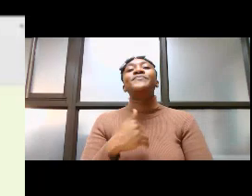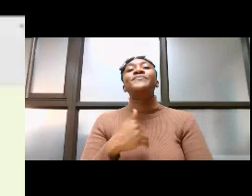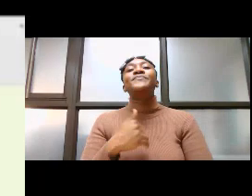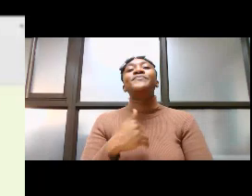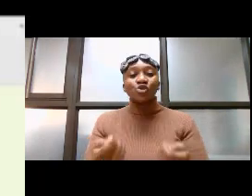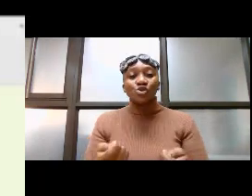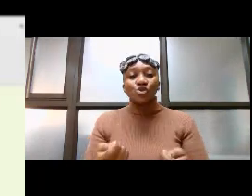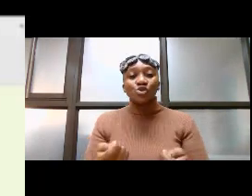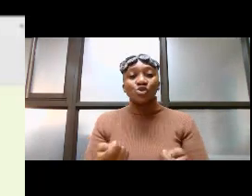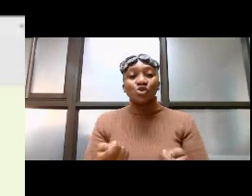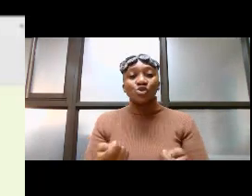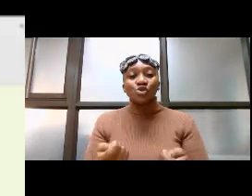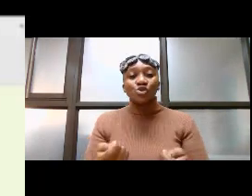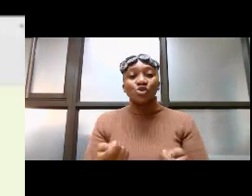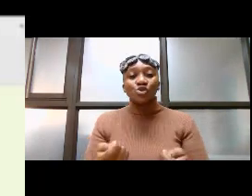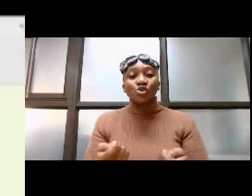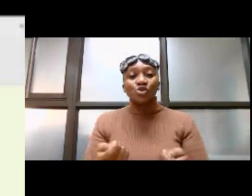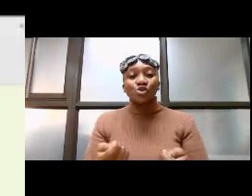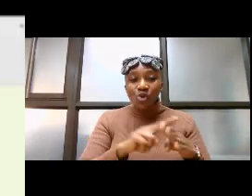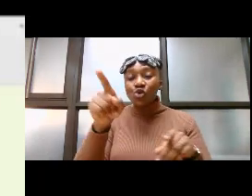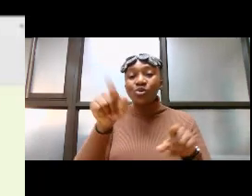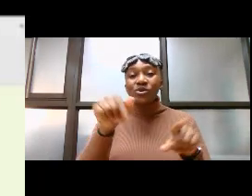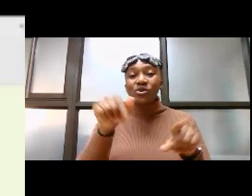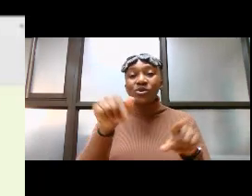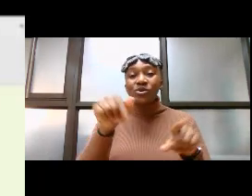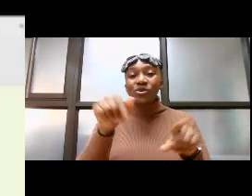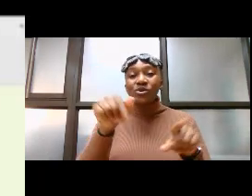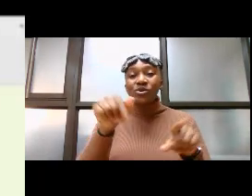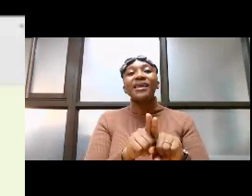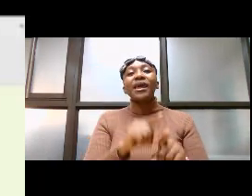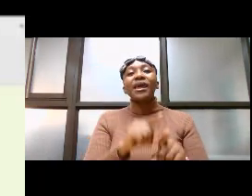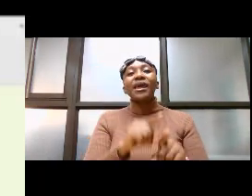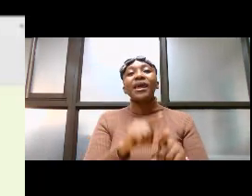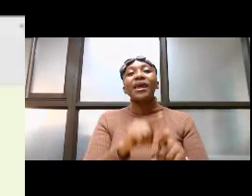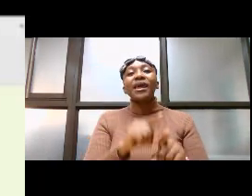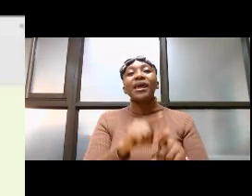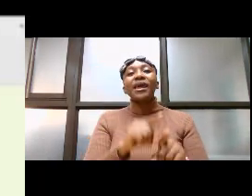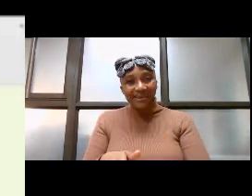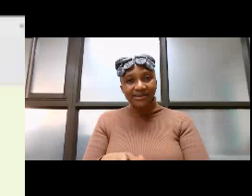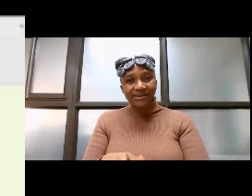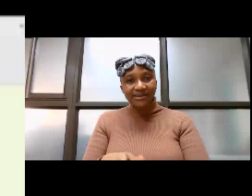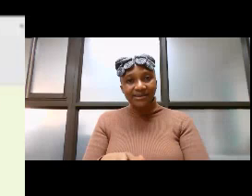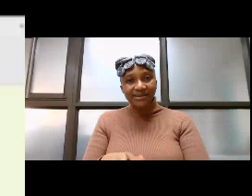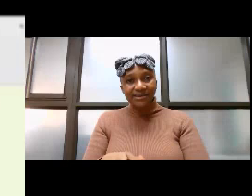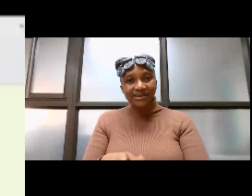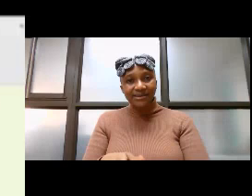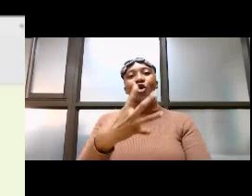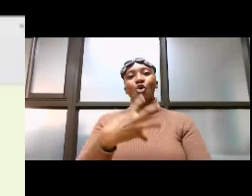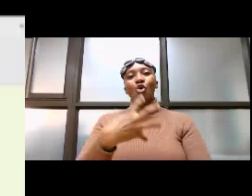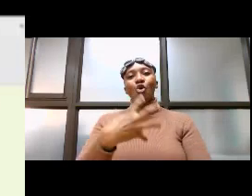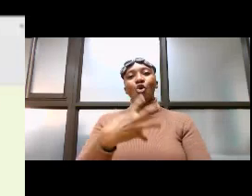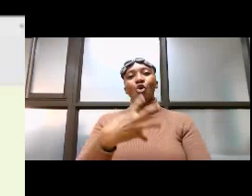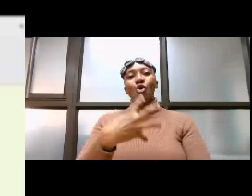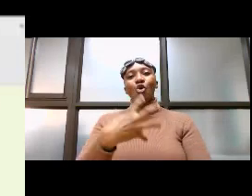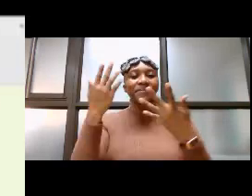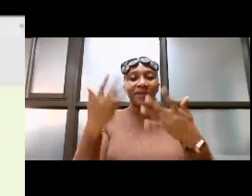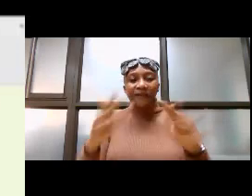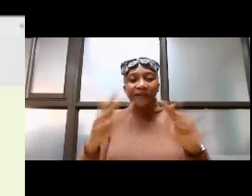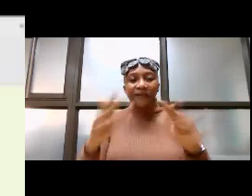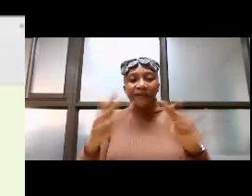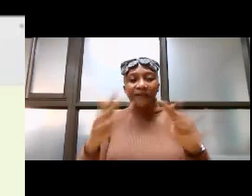as the colonized should be able to make your own knowledge, so that you shun being